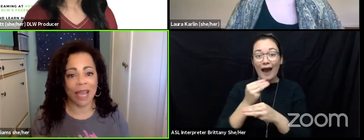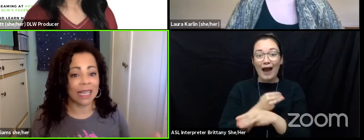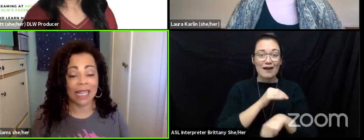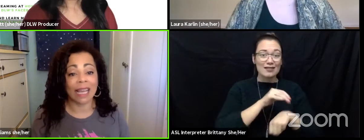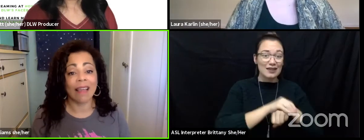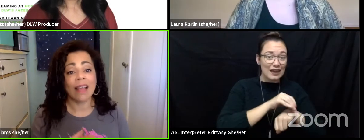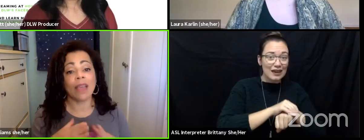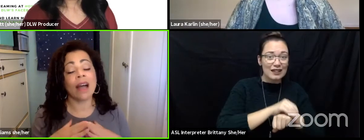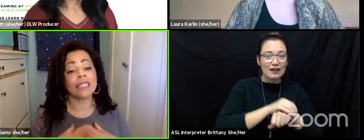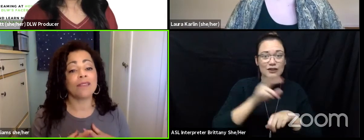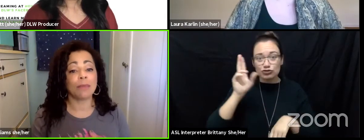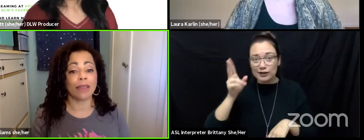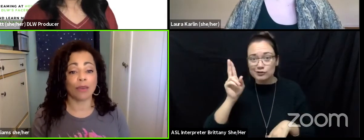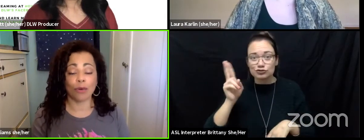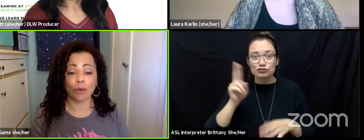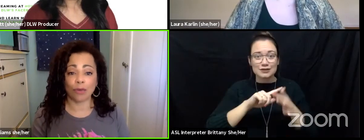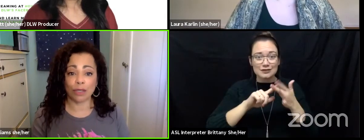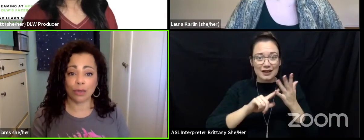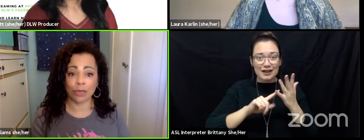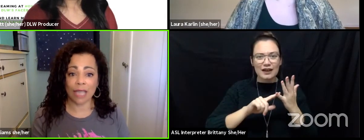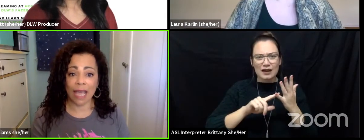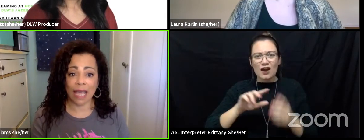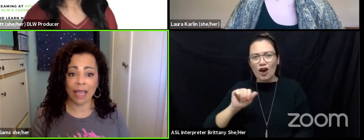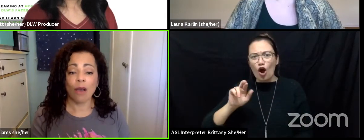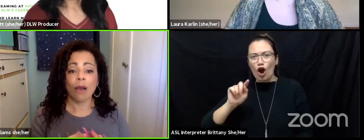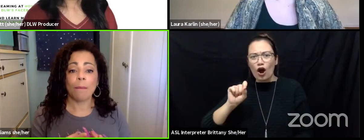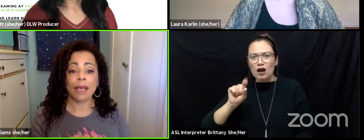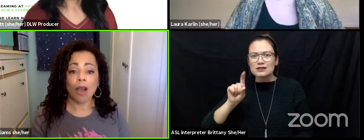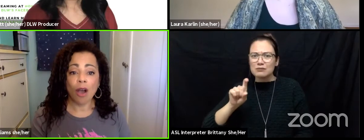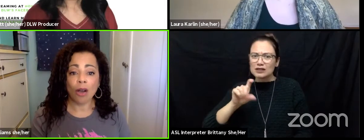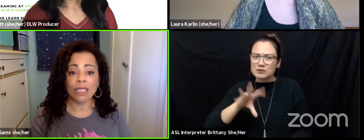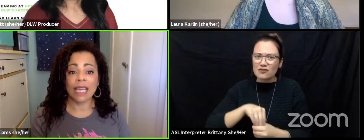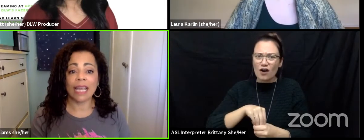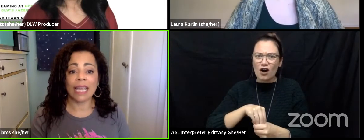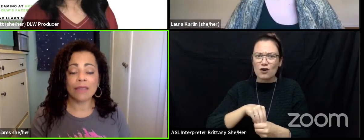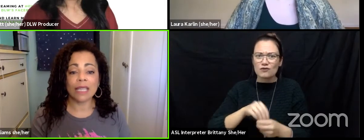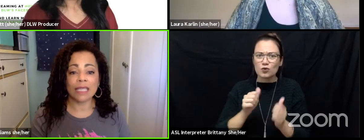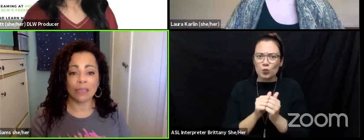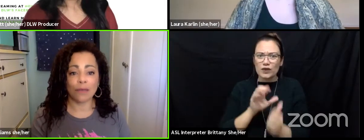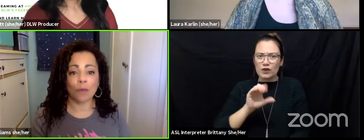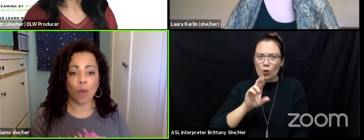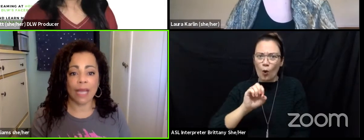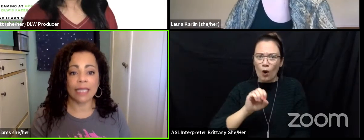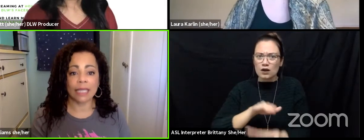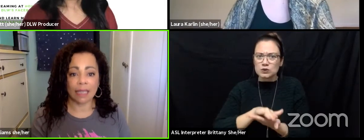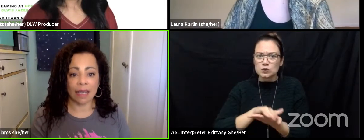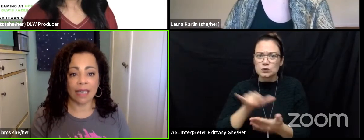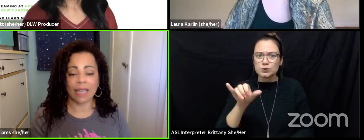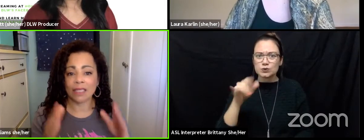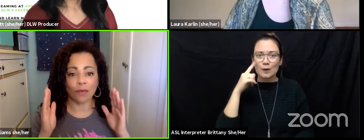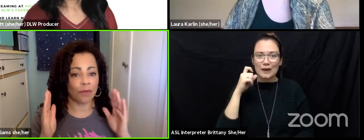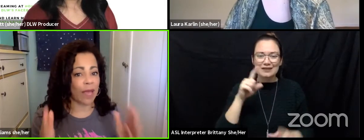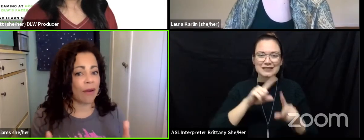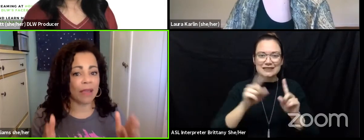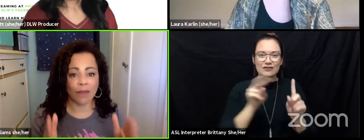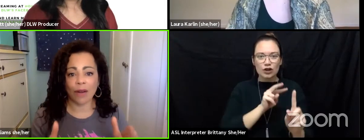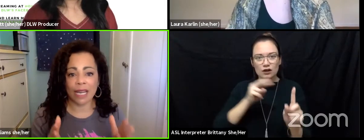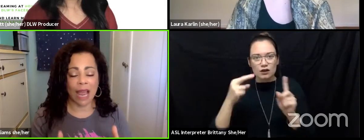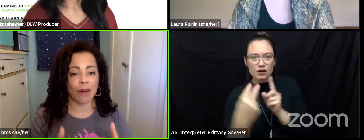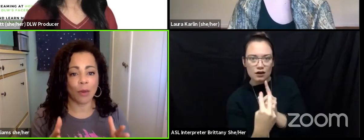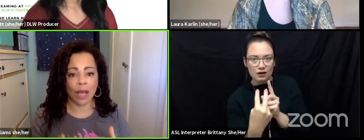know, anything. The arts have to be in the core of the school day, because it gives a different way to learn in this